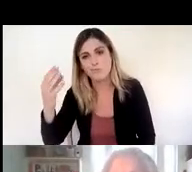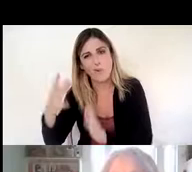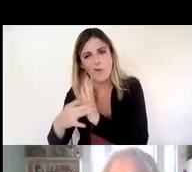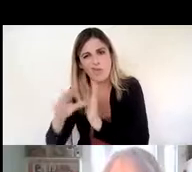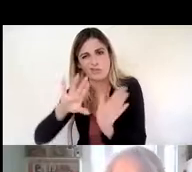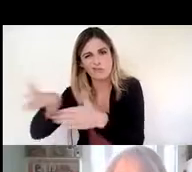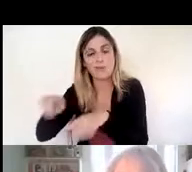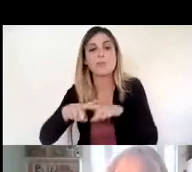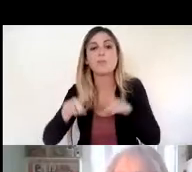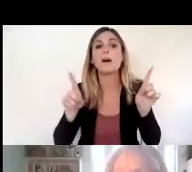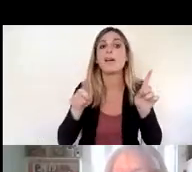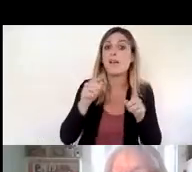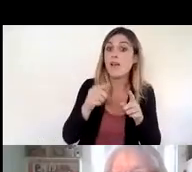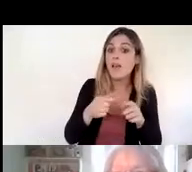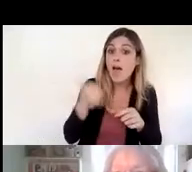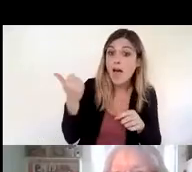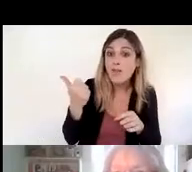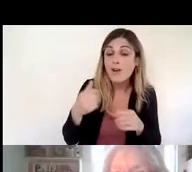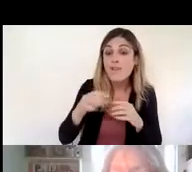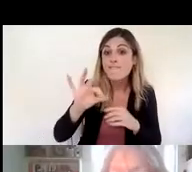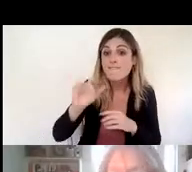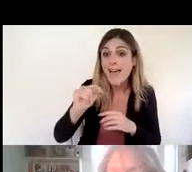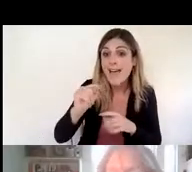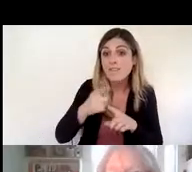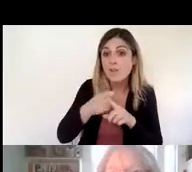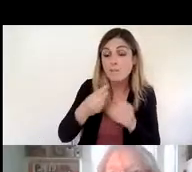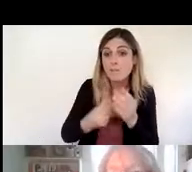fats. They're good for reducing heart disease risk.